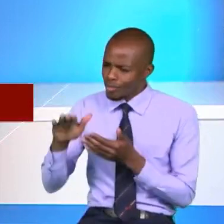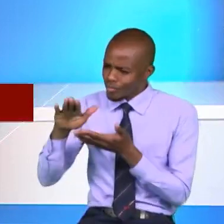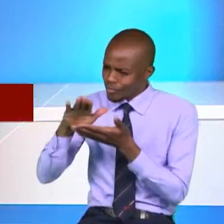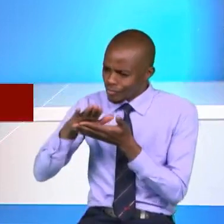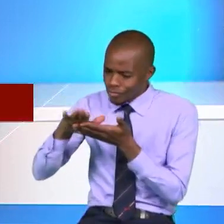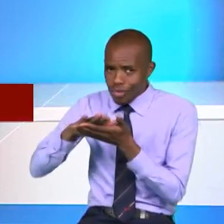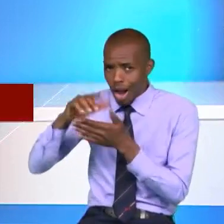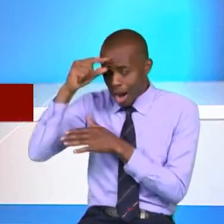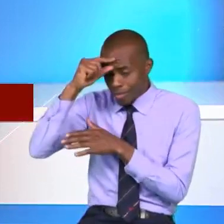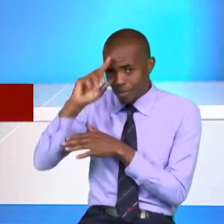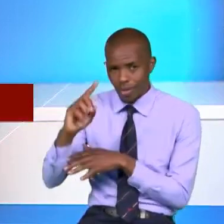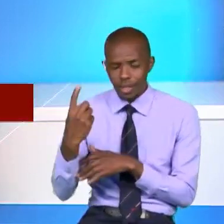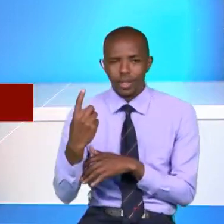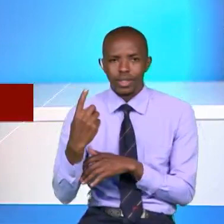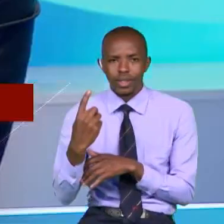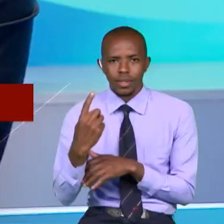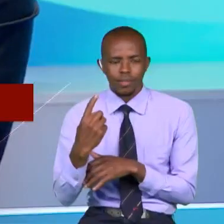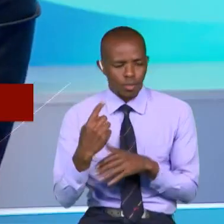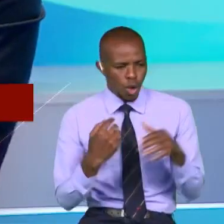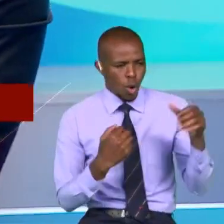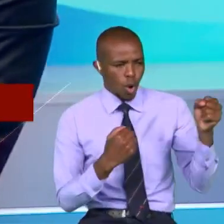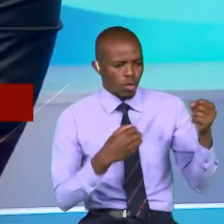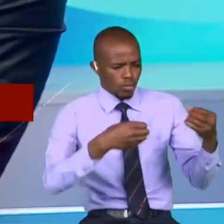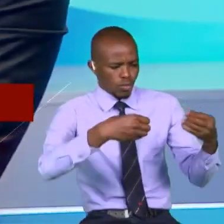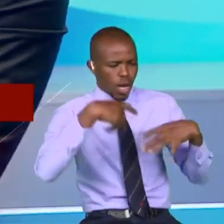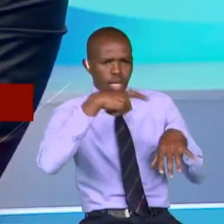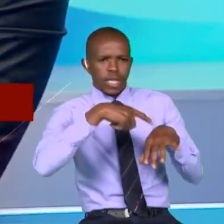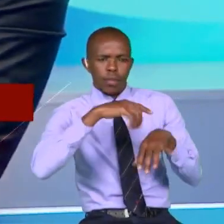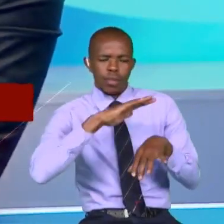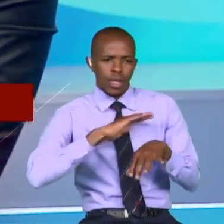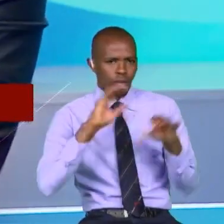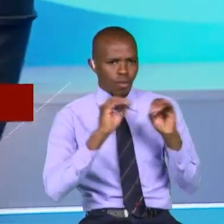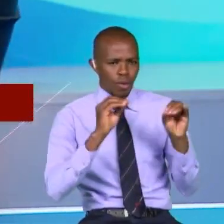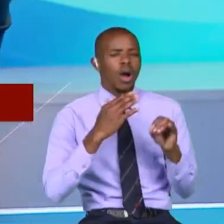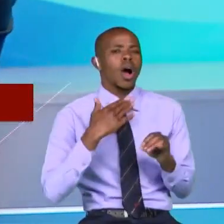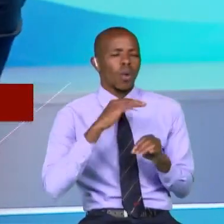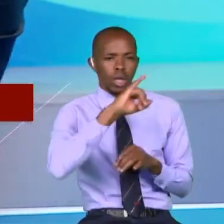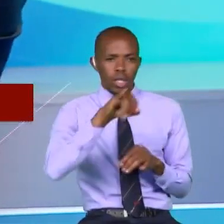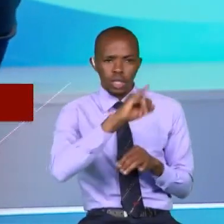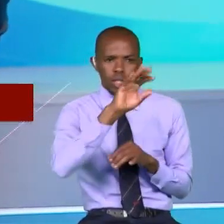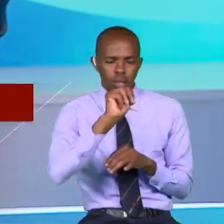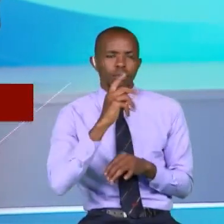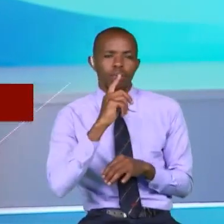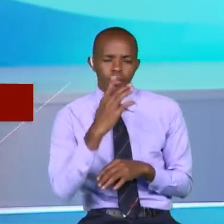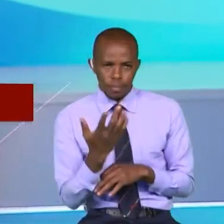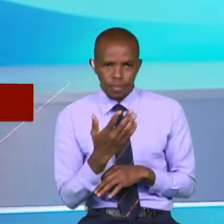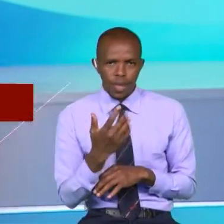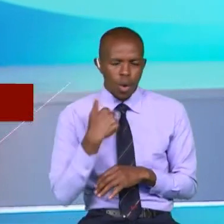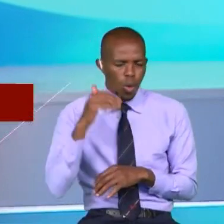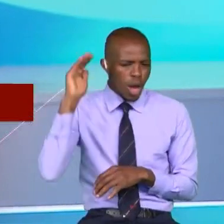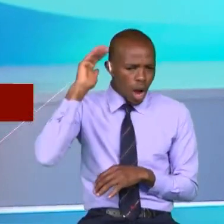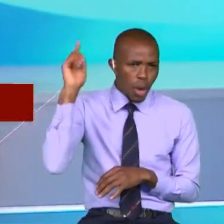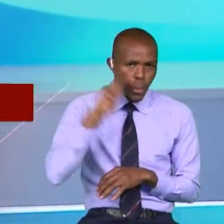level of government. Okay. All right. So hold that thought, because I'm being told we don't have a lot of time, and I want to bring in Jim very quickly. Jim, we've heard